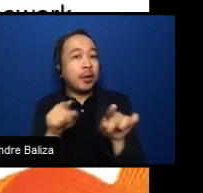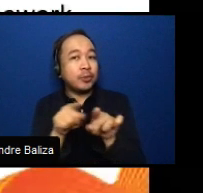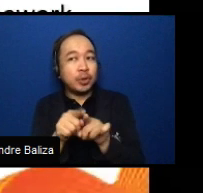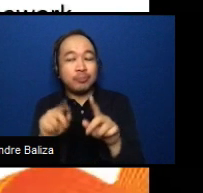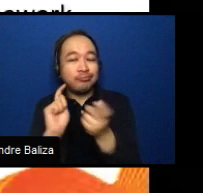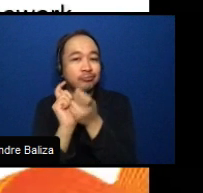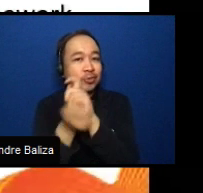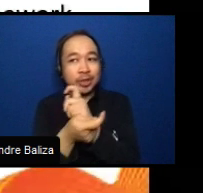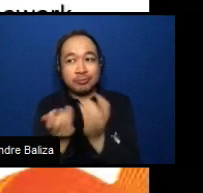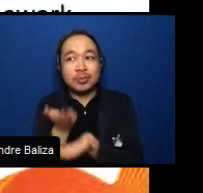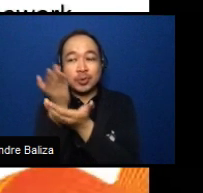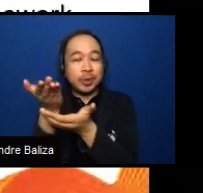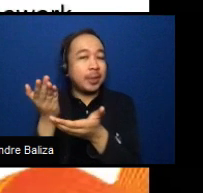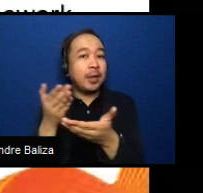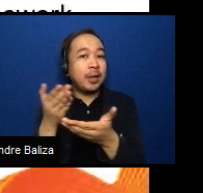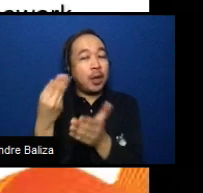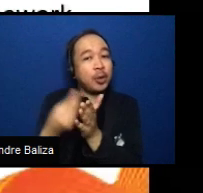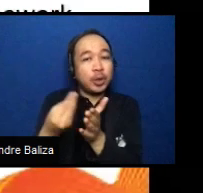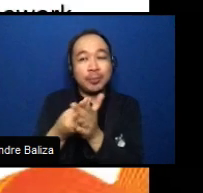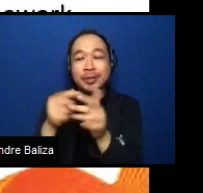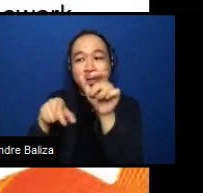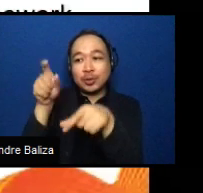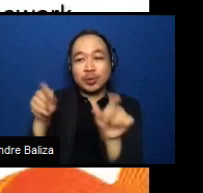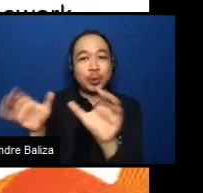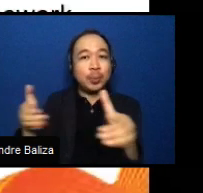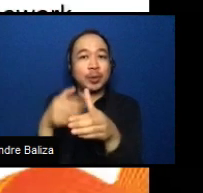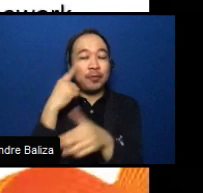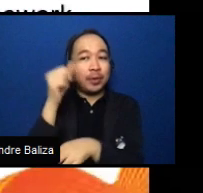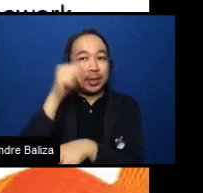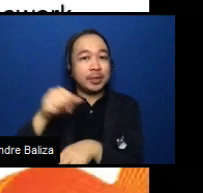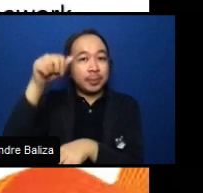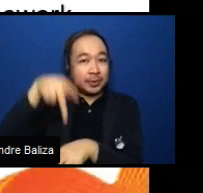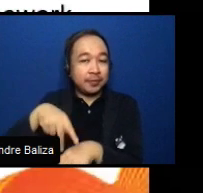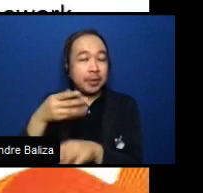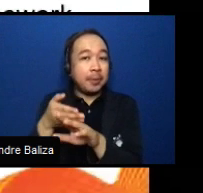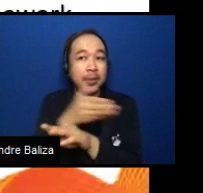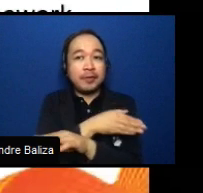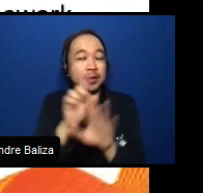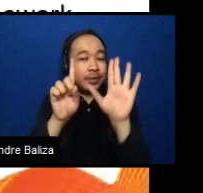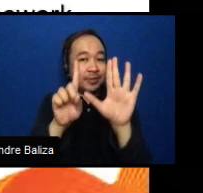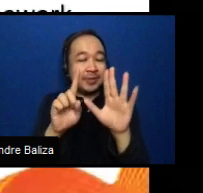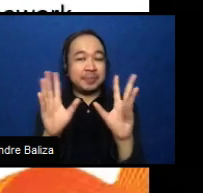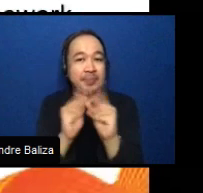to the Economic and Social Commission in Asia-Pacific for its consideration before the 6th session of the Committee on Social